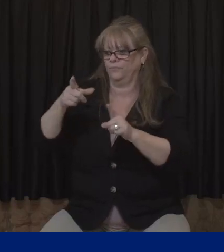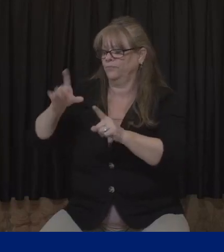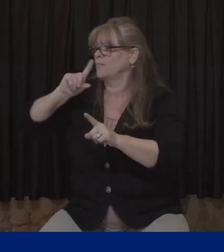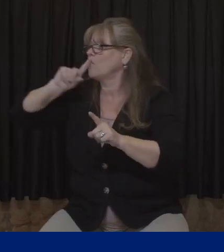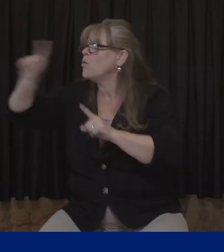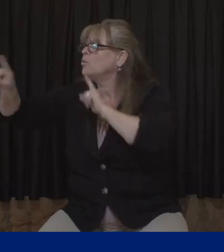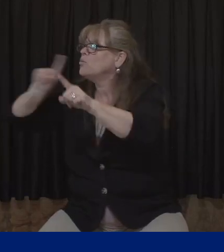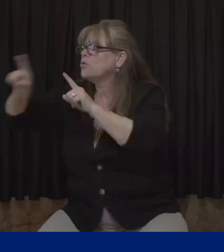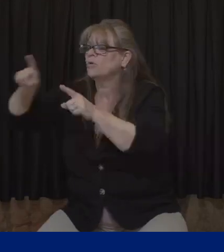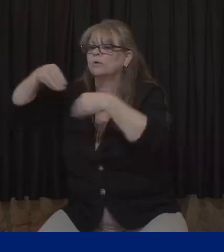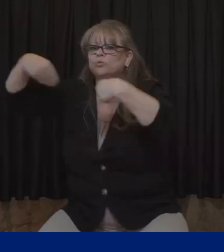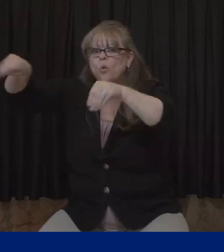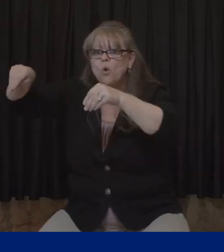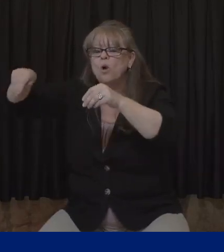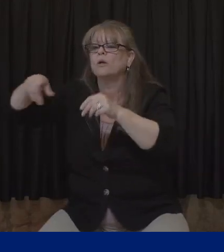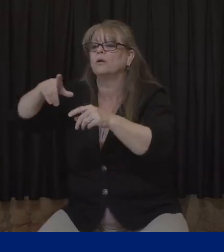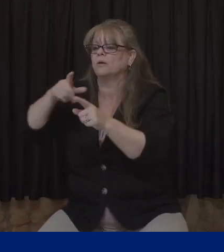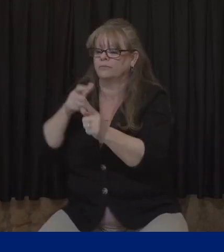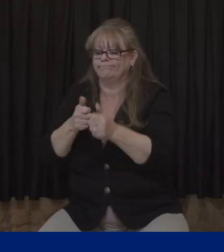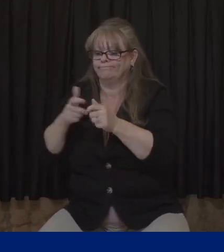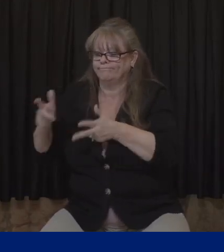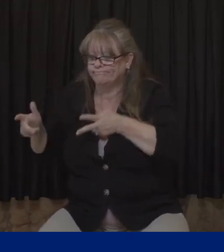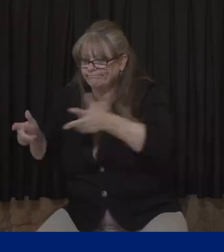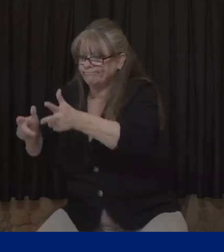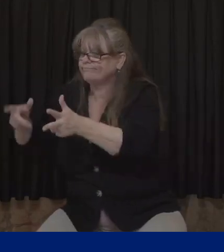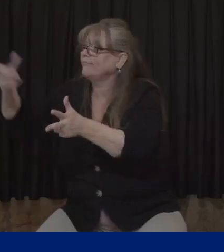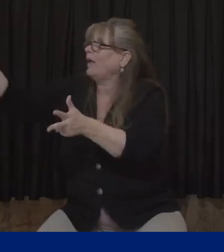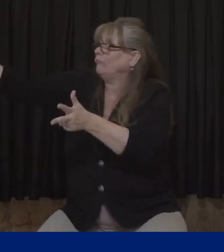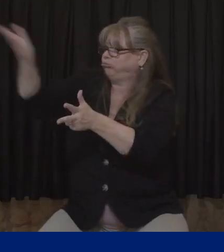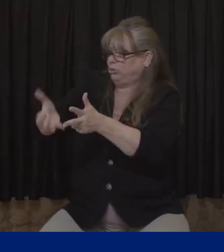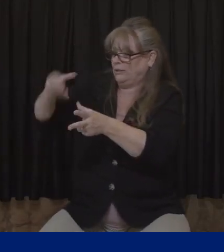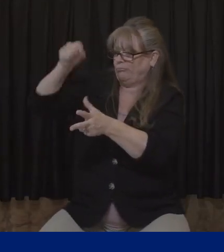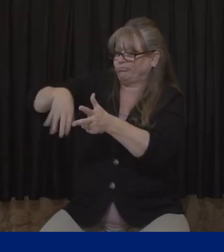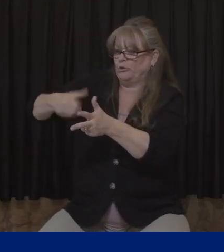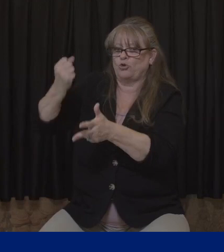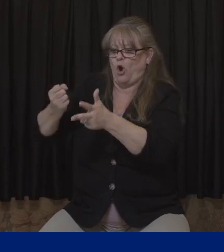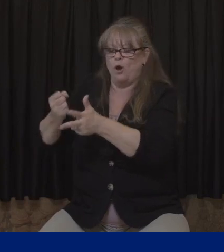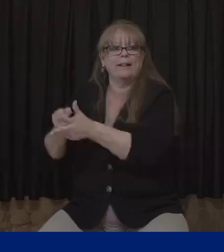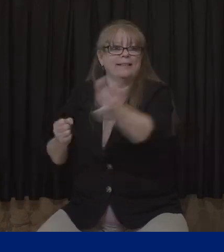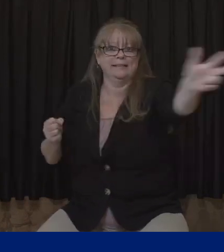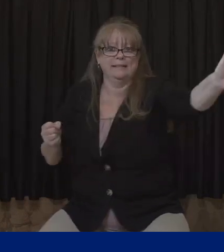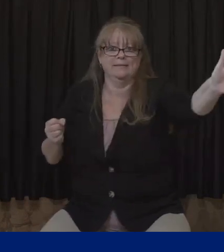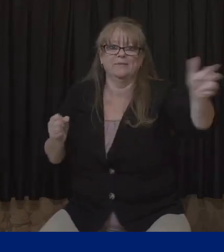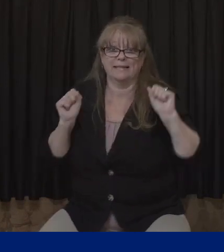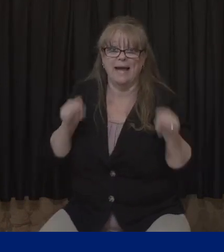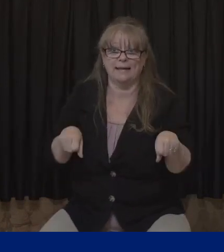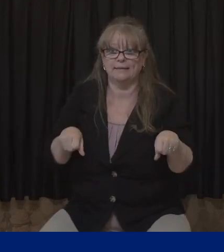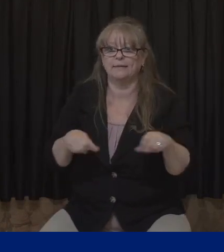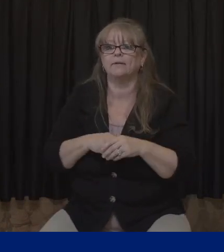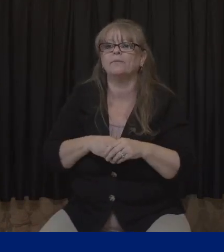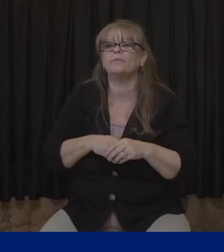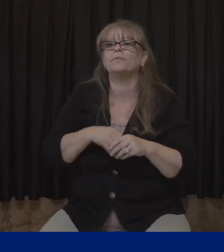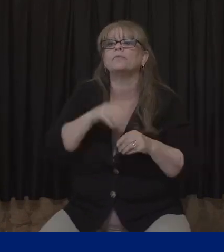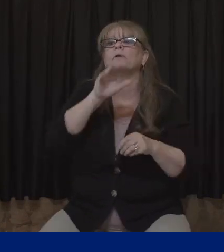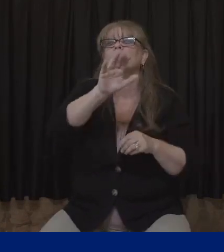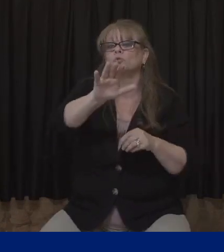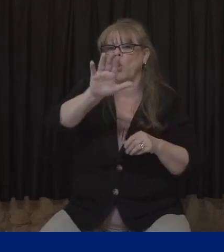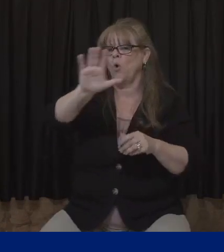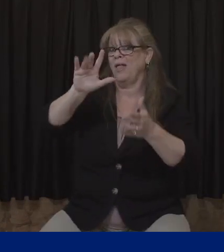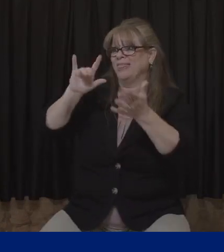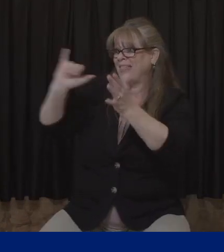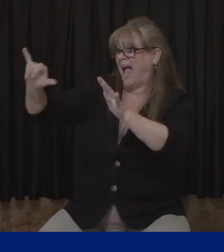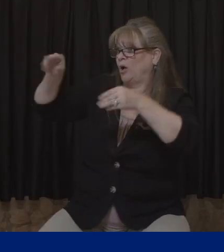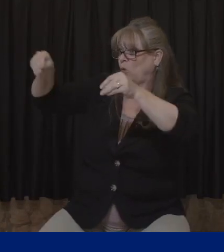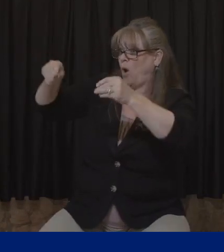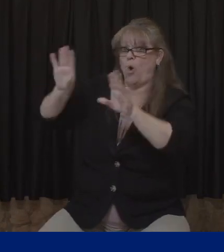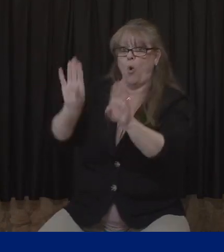you need, call your local store. They may have decided to open later. They may not be open yet. In some jurisdictions, they have not begun today. But